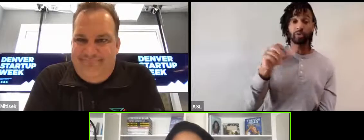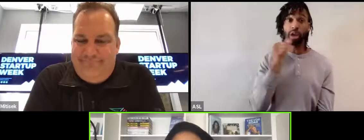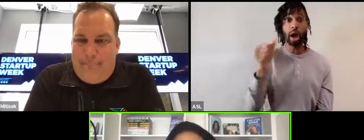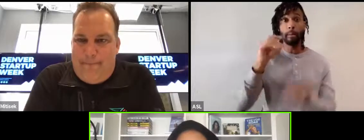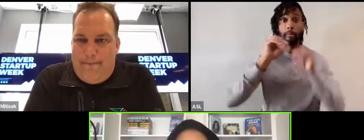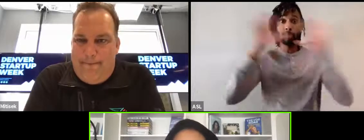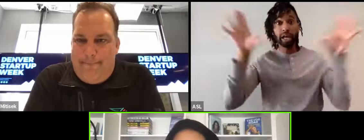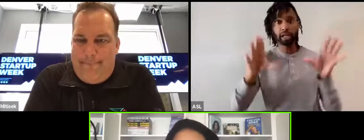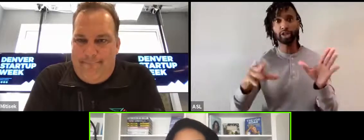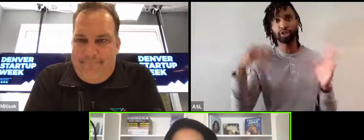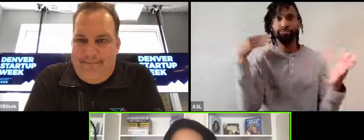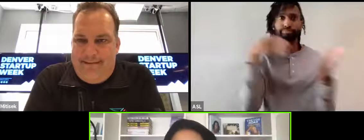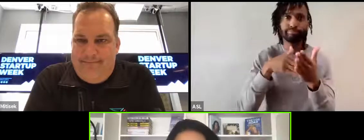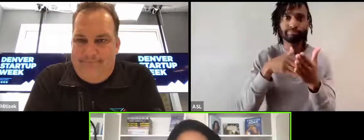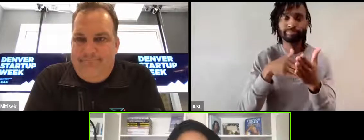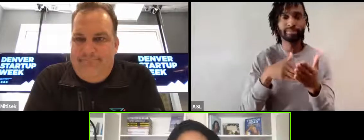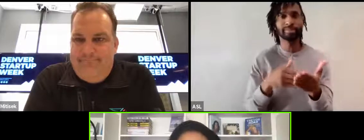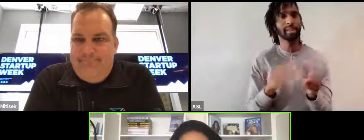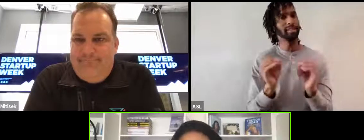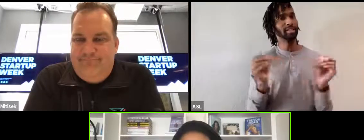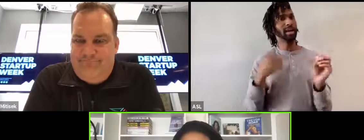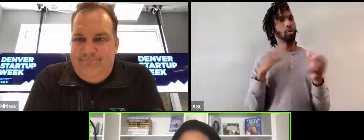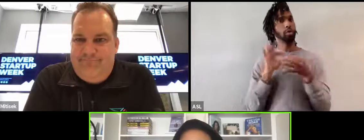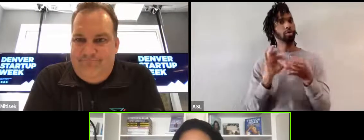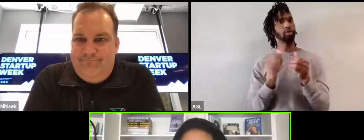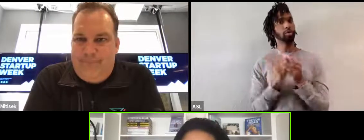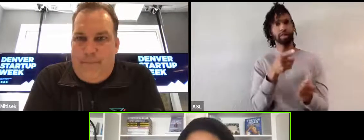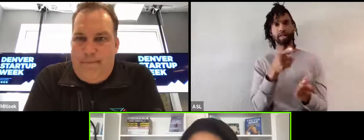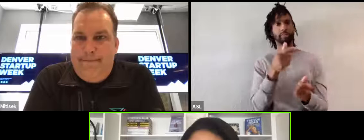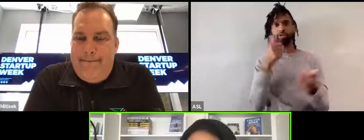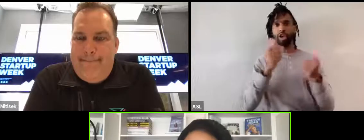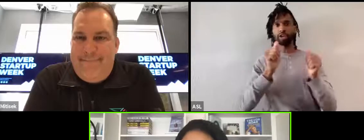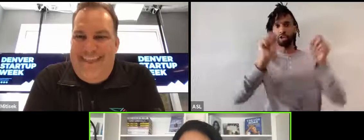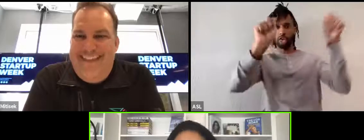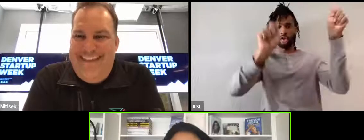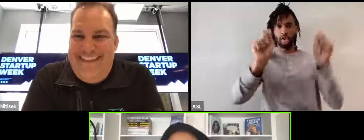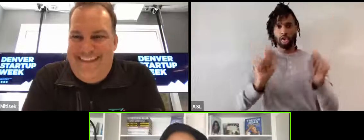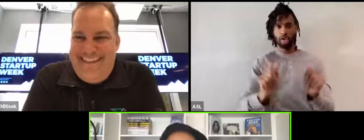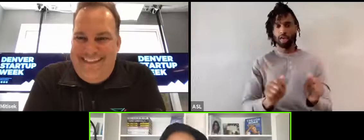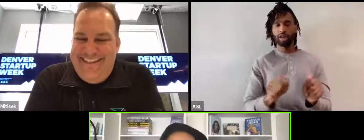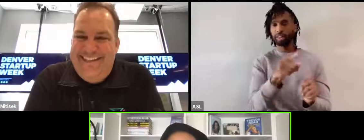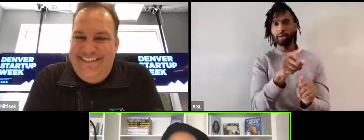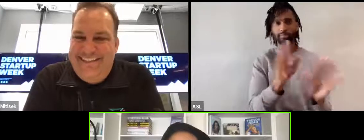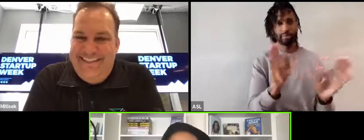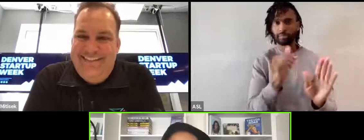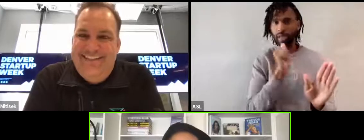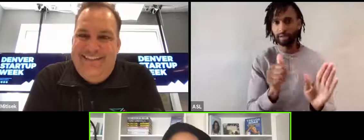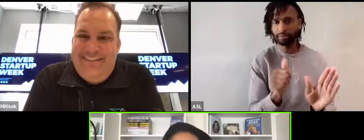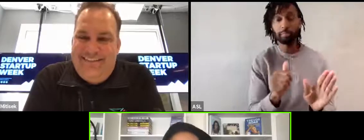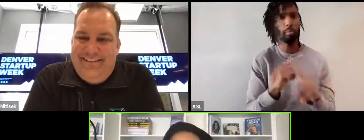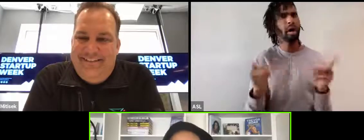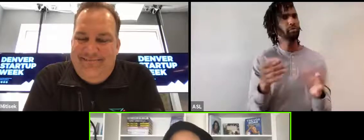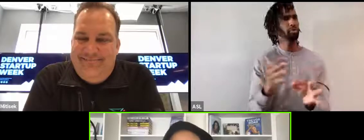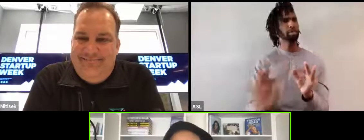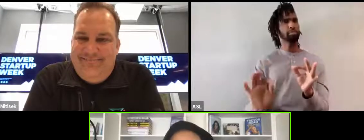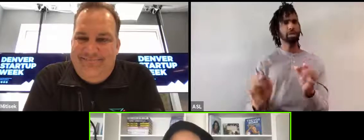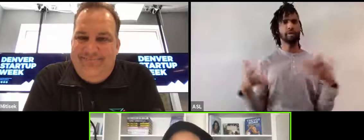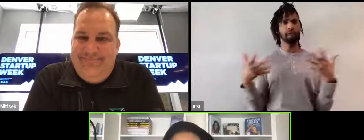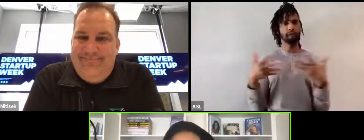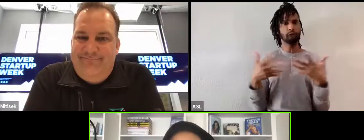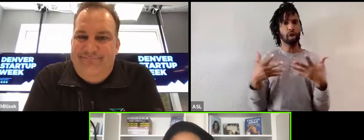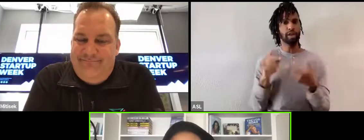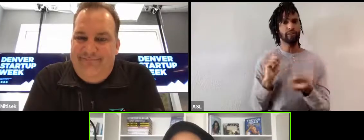know, if they are, like, that's nothing I want to work with. I'm not trying to mold that clay, you know, but if they're just simply afraid